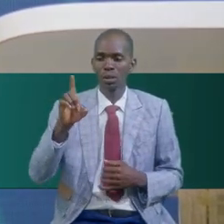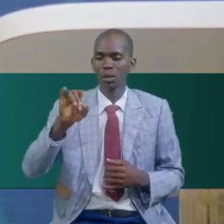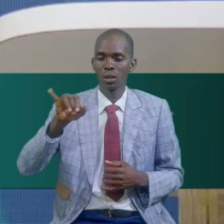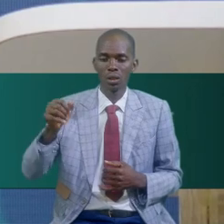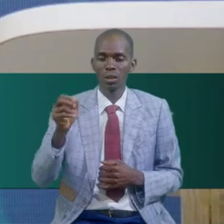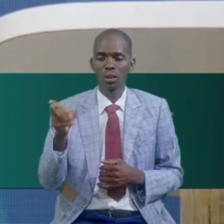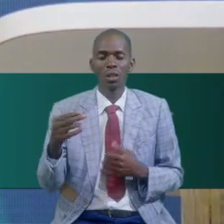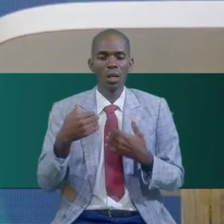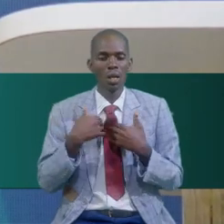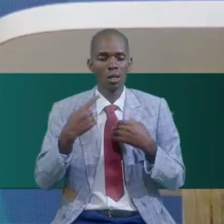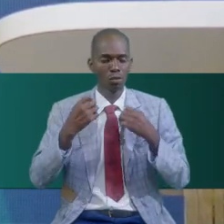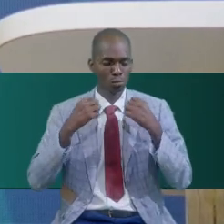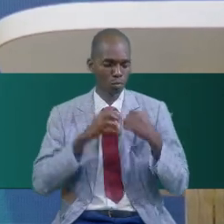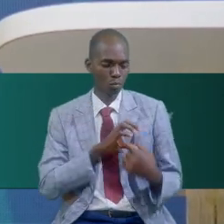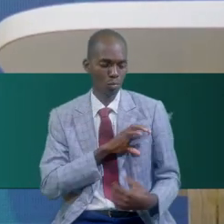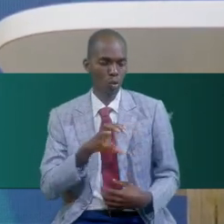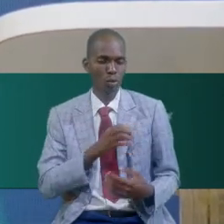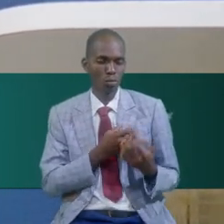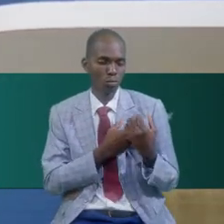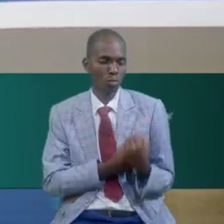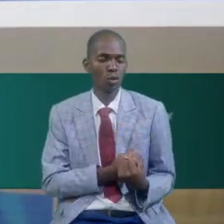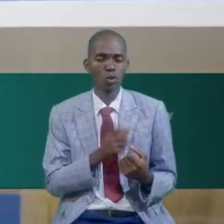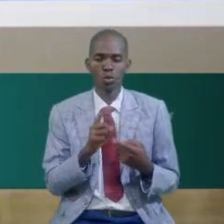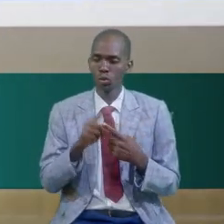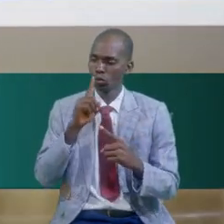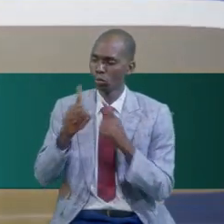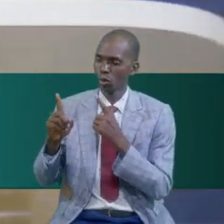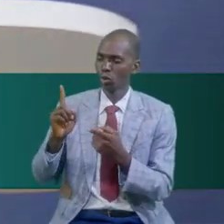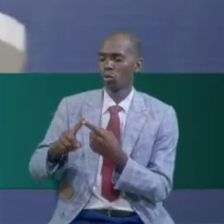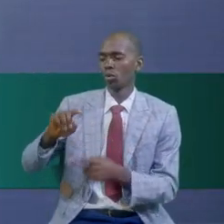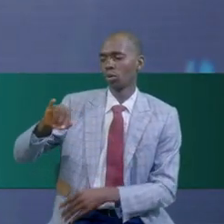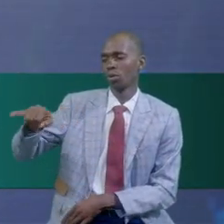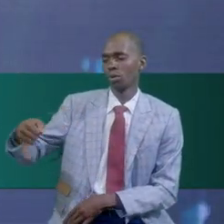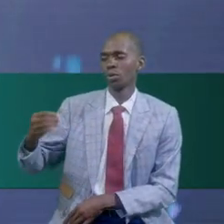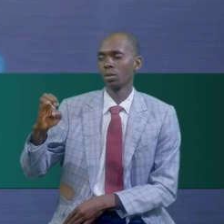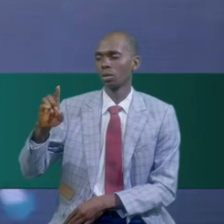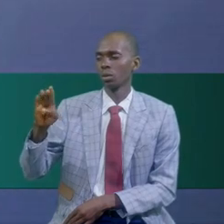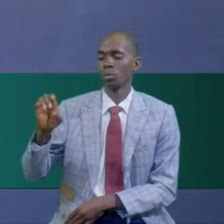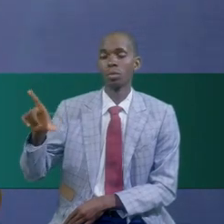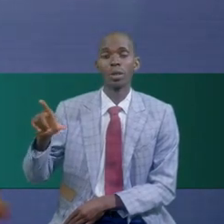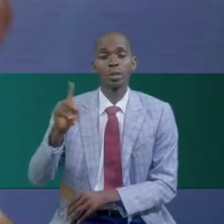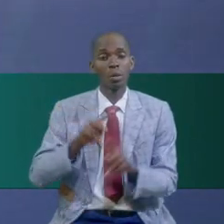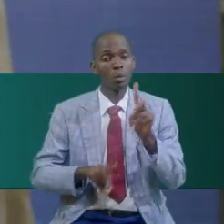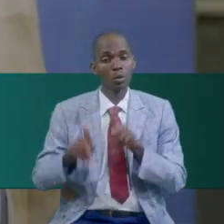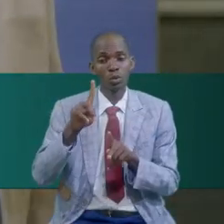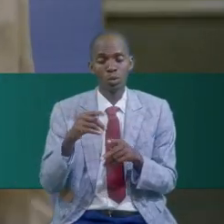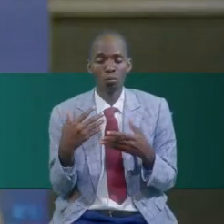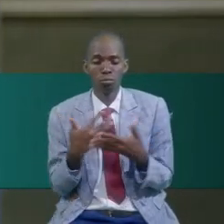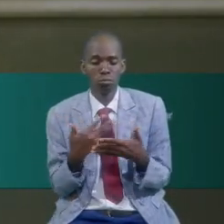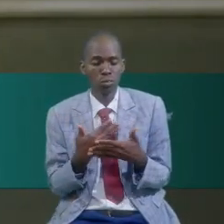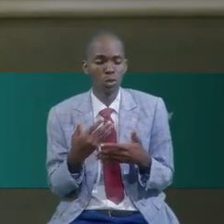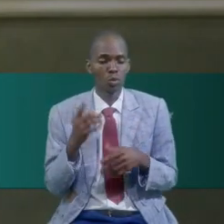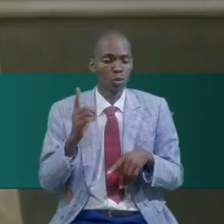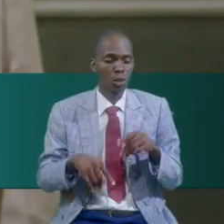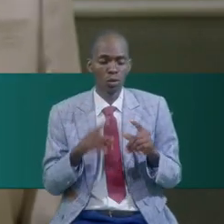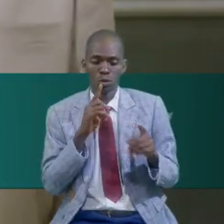speak even of Jezebel. The people you have been afraid of, you couldn't talk to, you thought